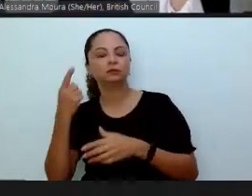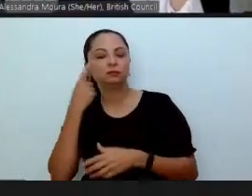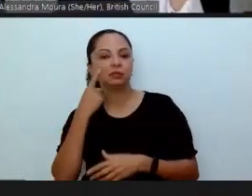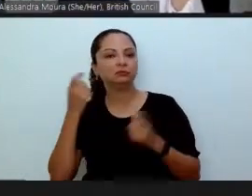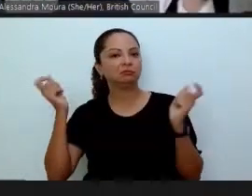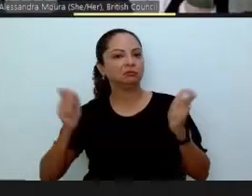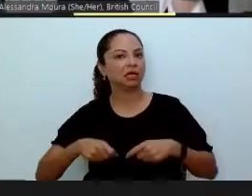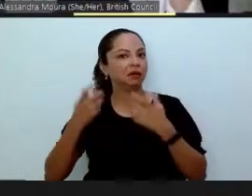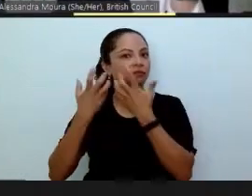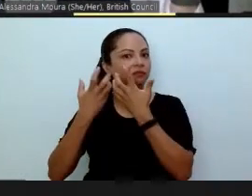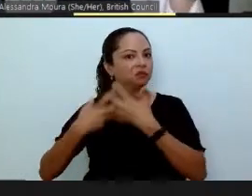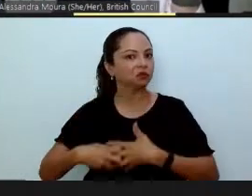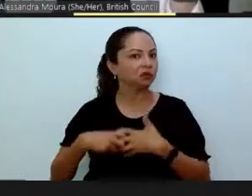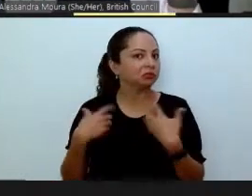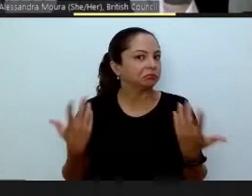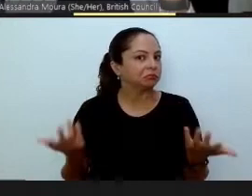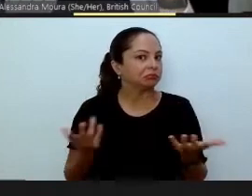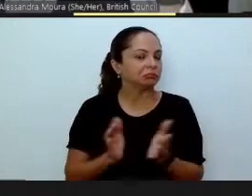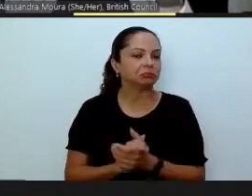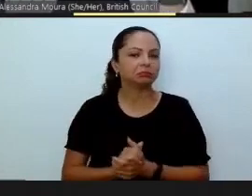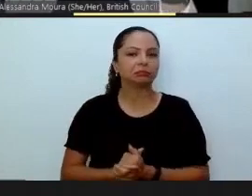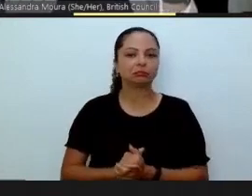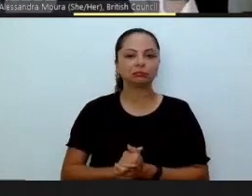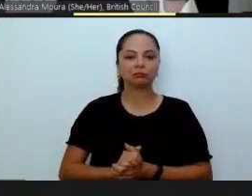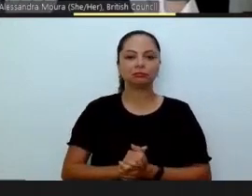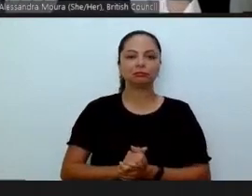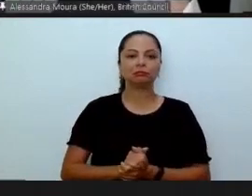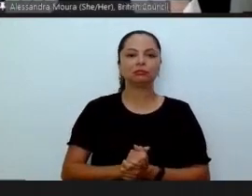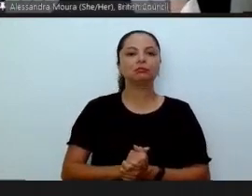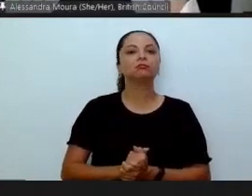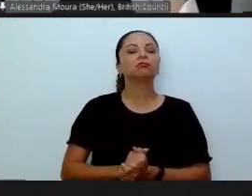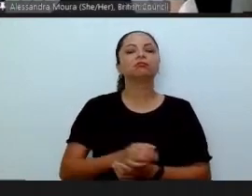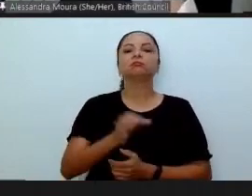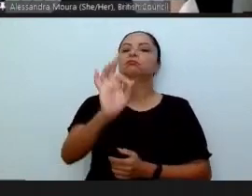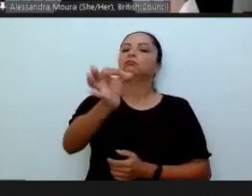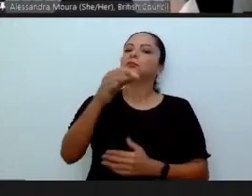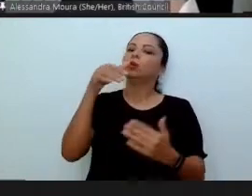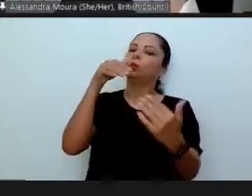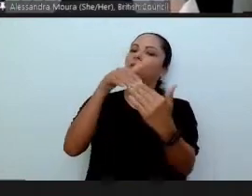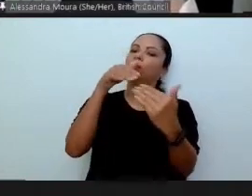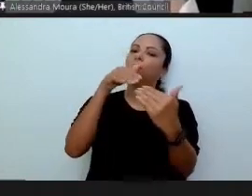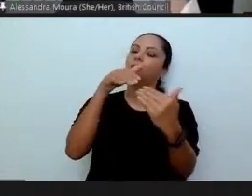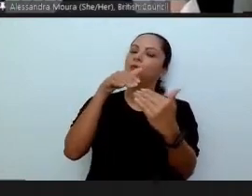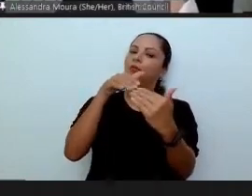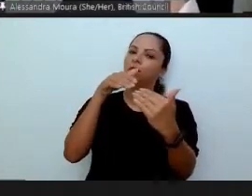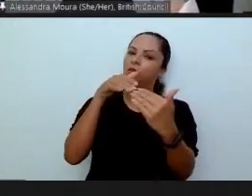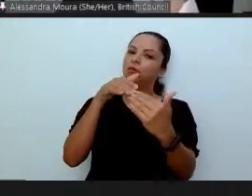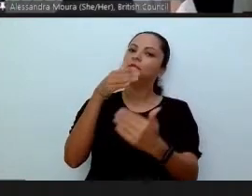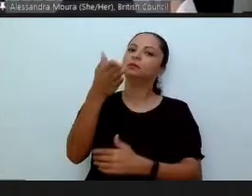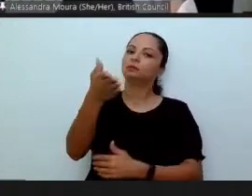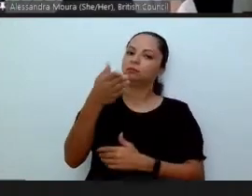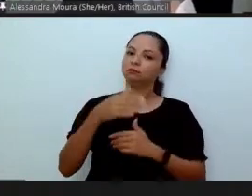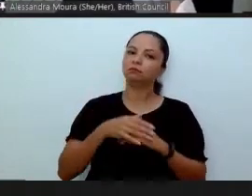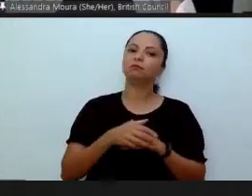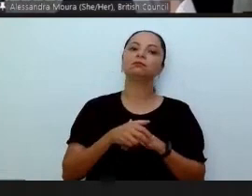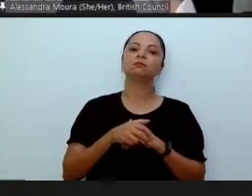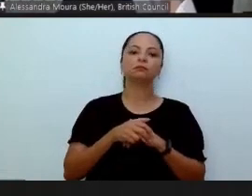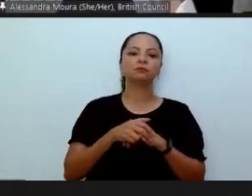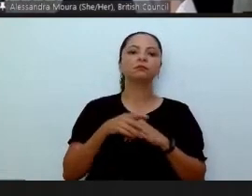Yeah, I agree with you. I think just setting a